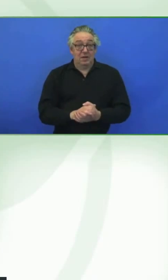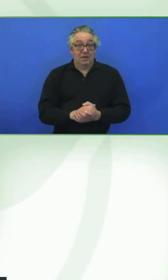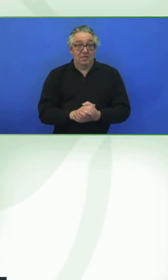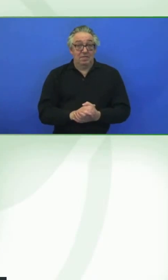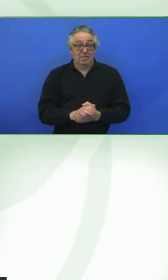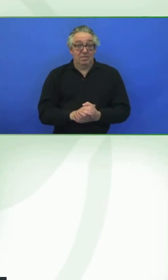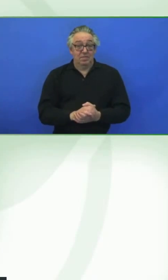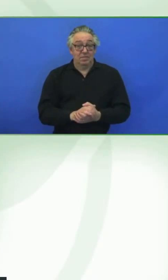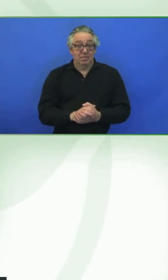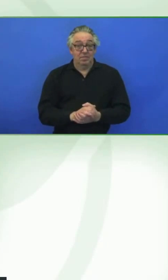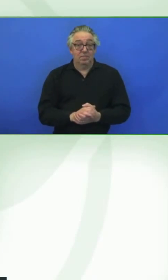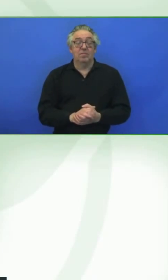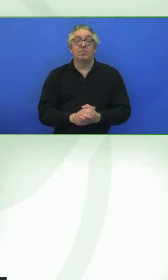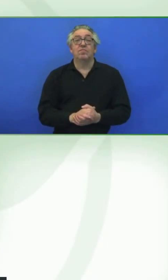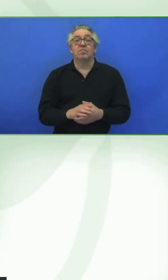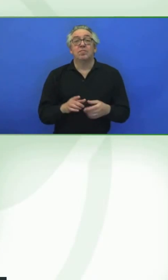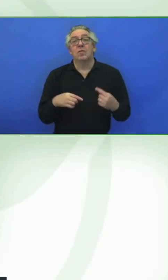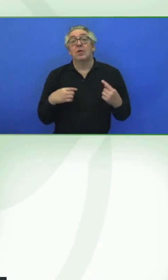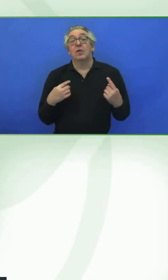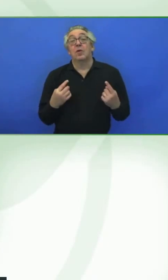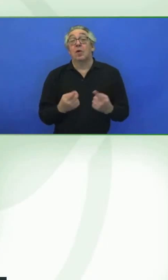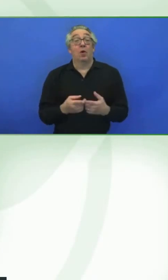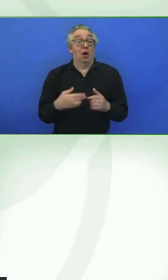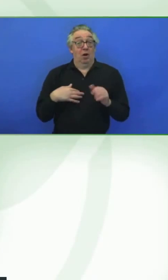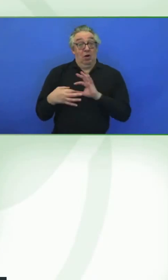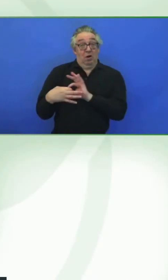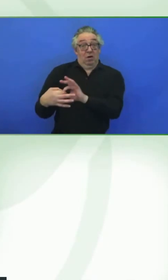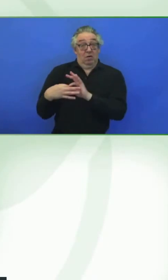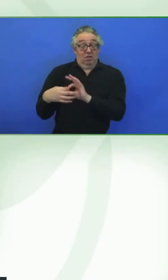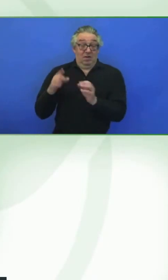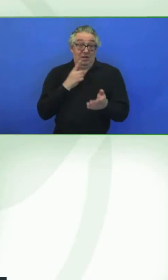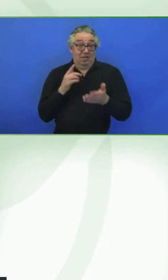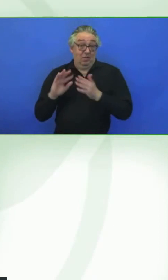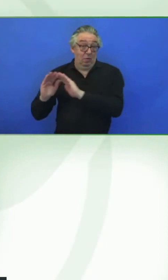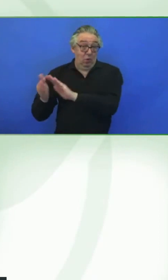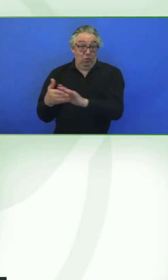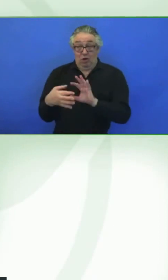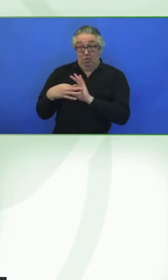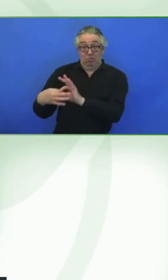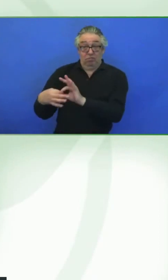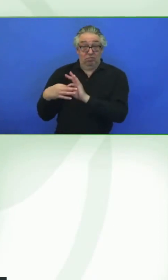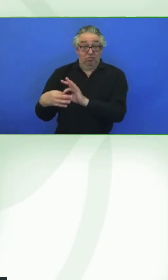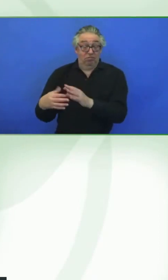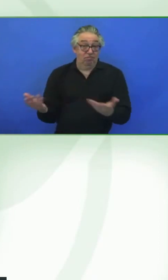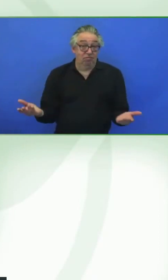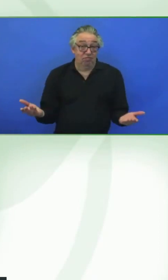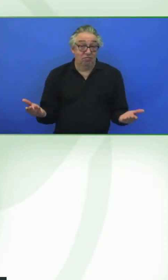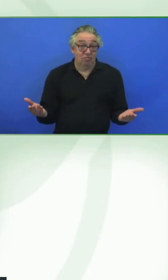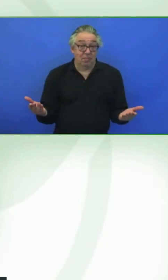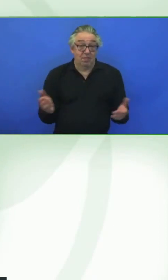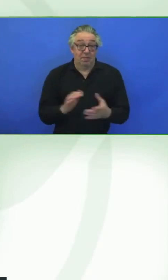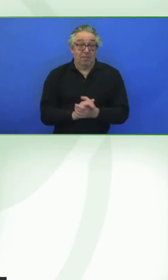We work with the community. We work with deaf people directly. We are